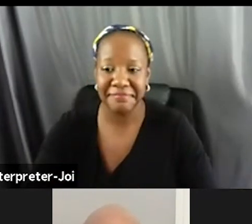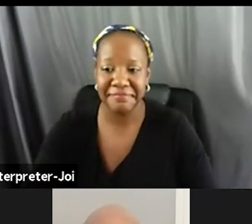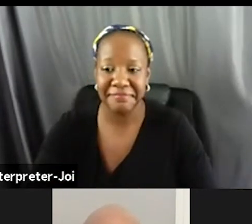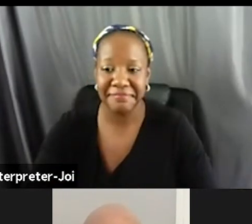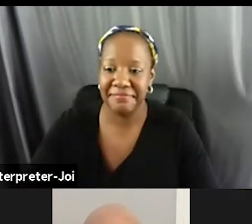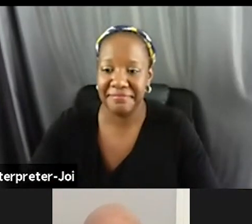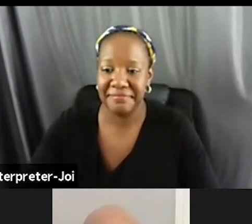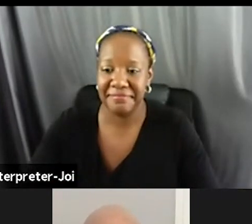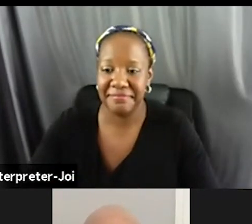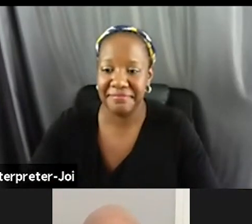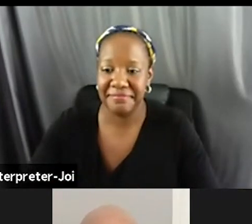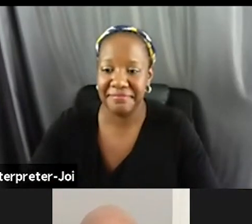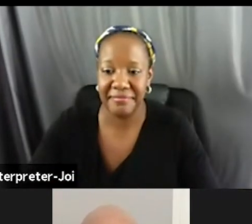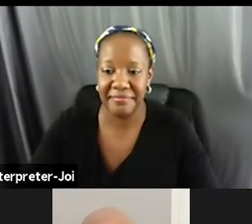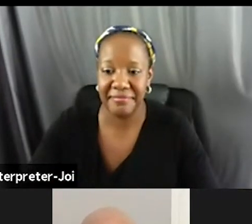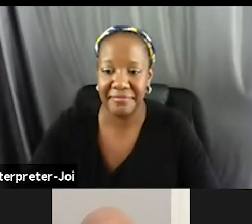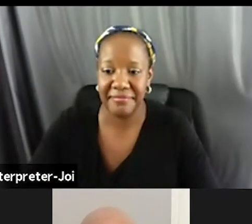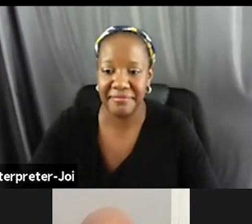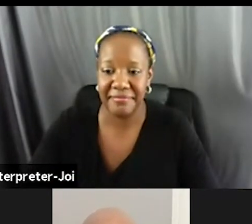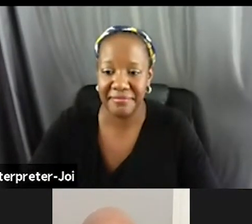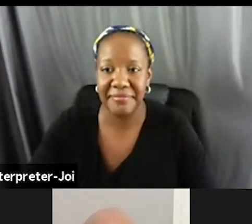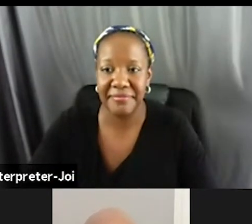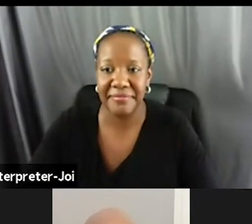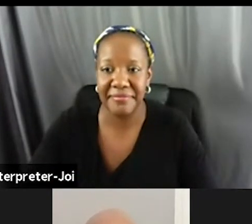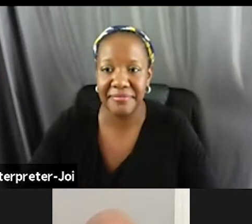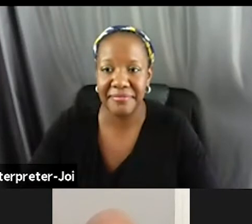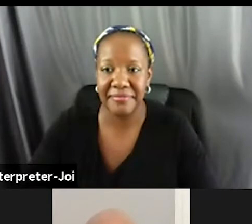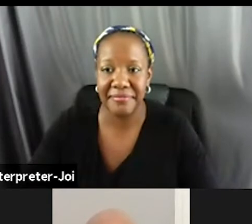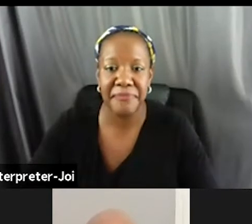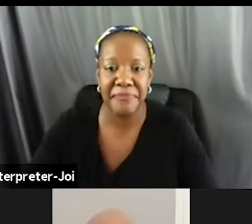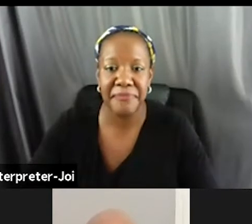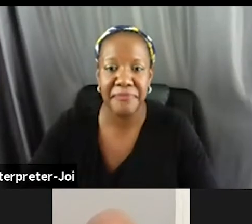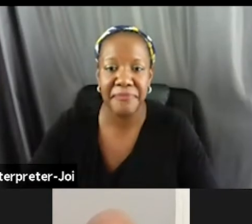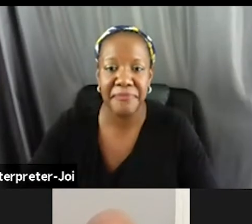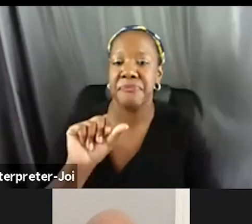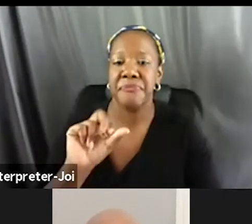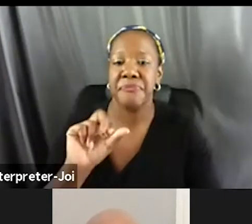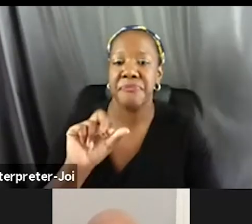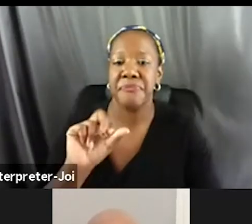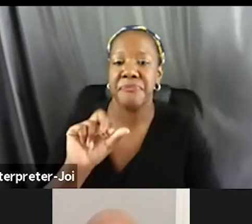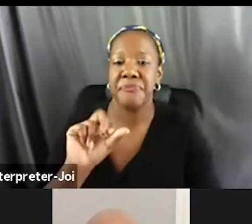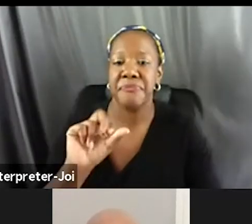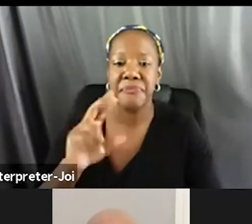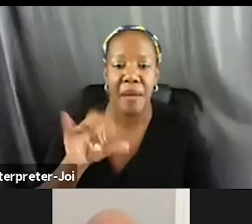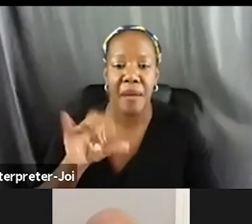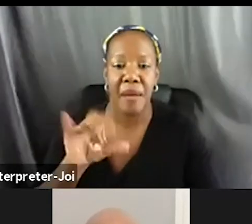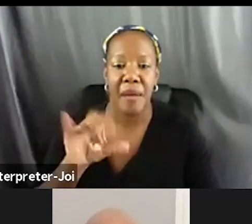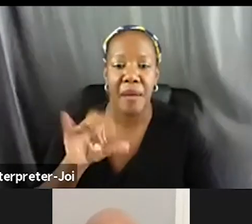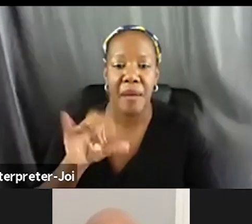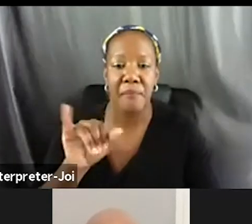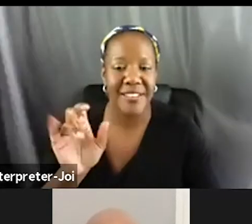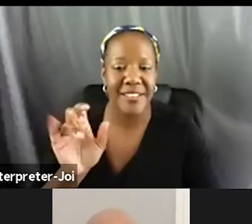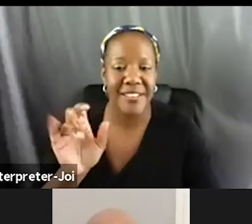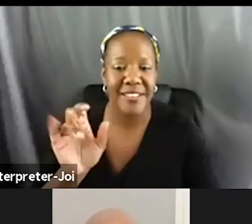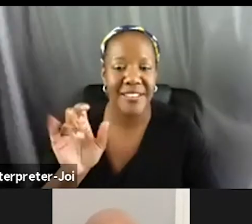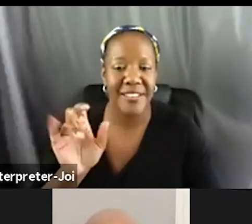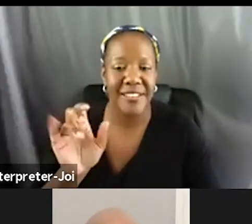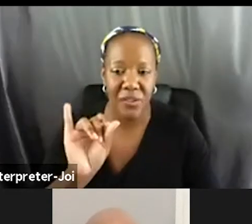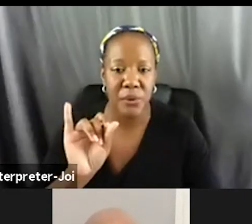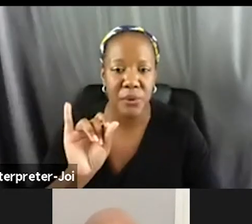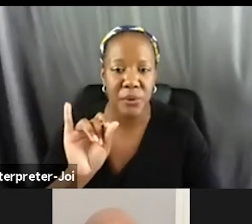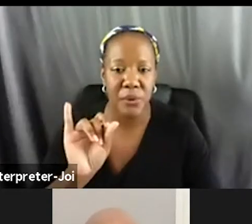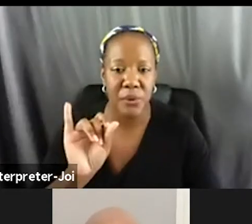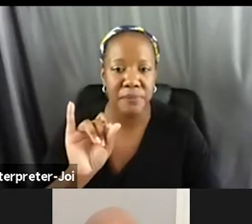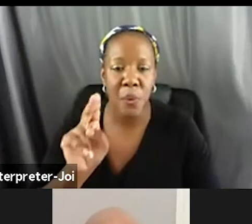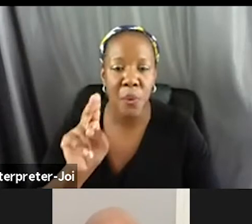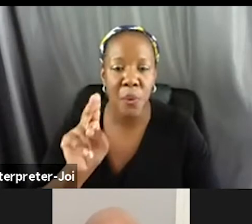Thank you, Janice. That's fabulous. And also what Naya said about, how do you feel on